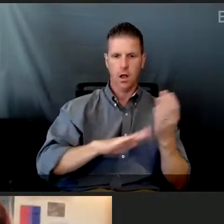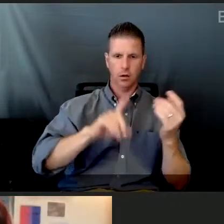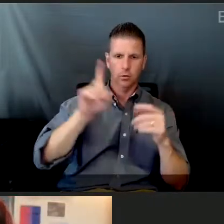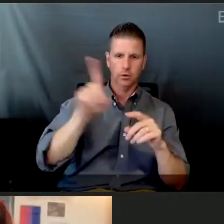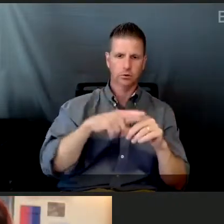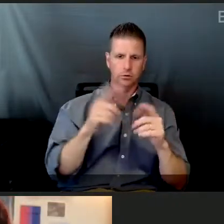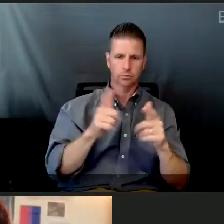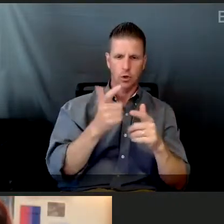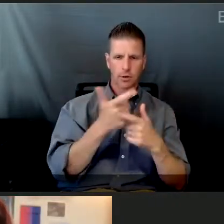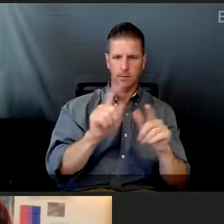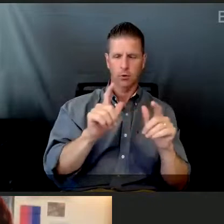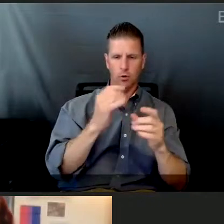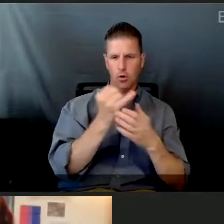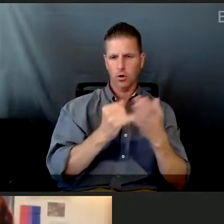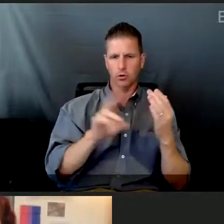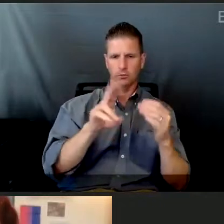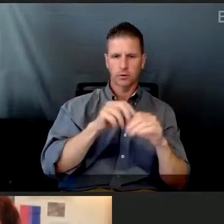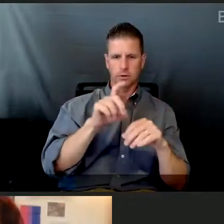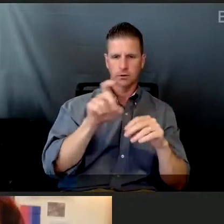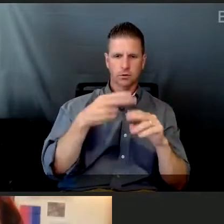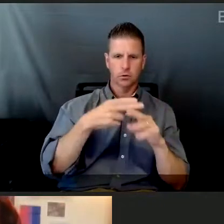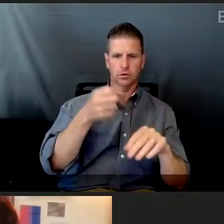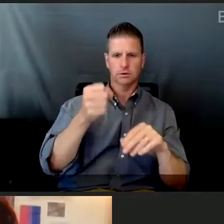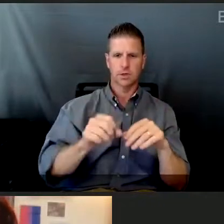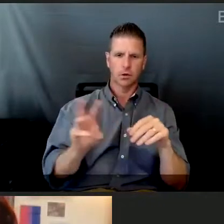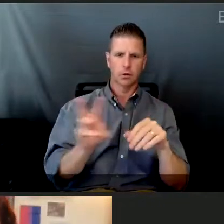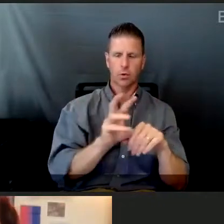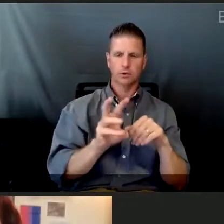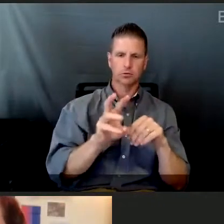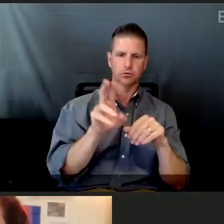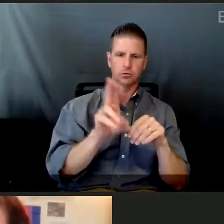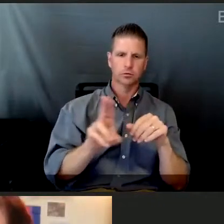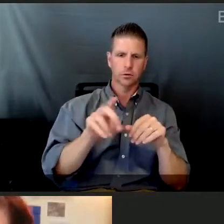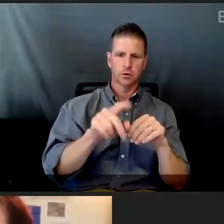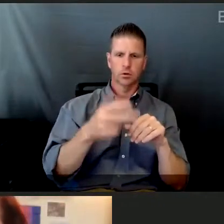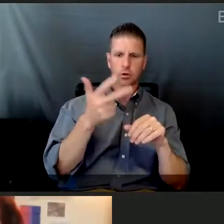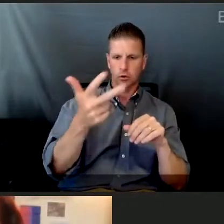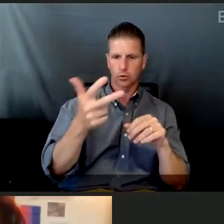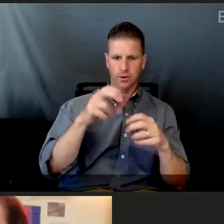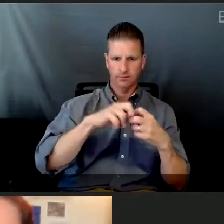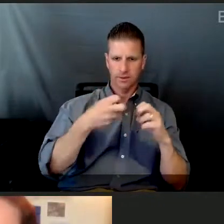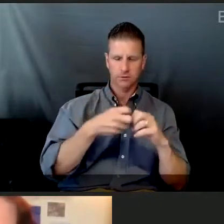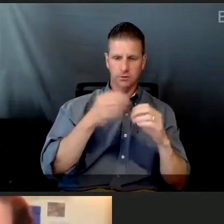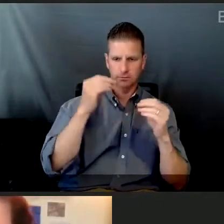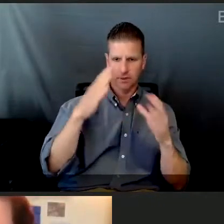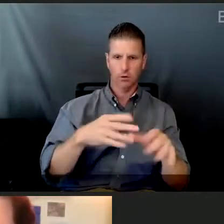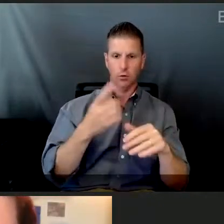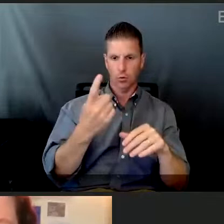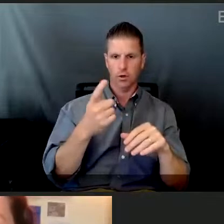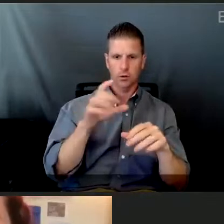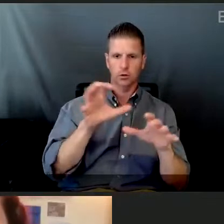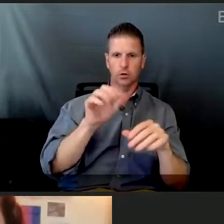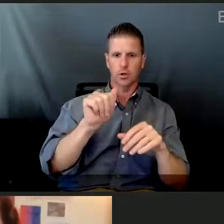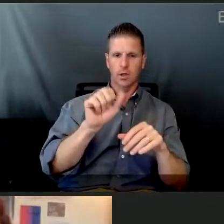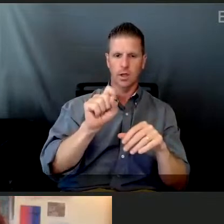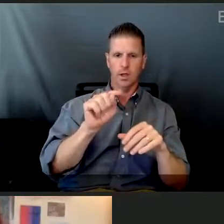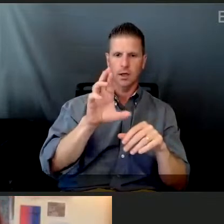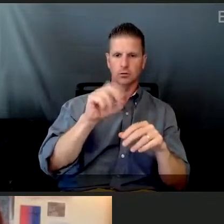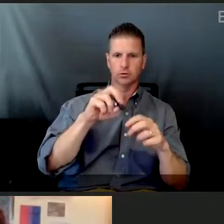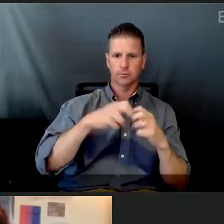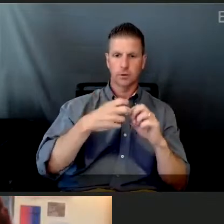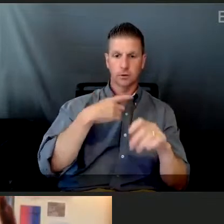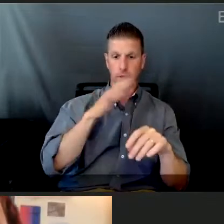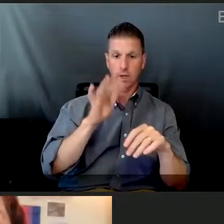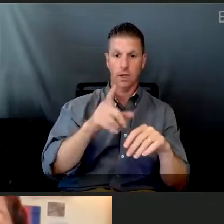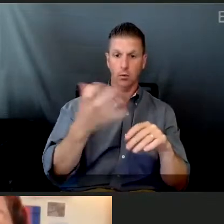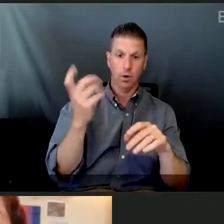liberal arts university in Texas called Southwestern University. And there were 3 physics faculty. One of them happened to do astrophysics. And he's like, hey, you want